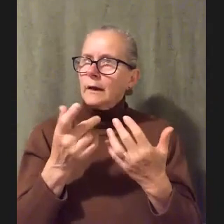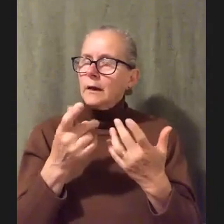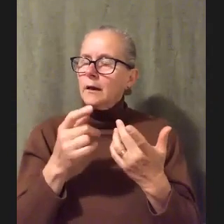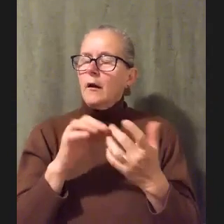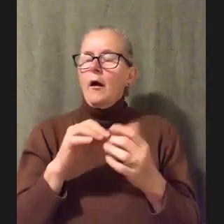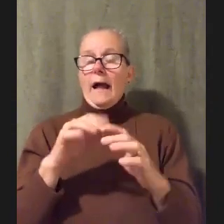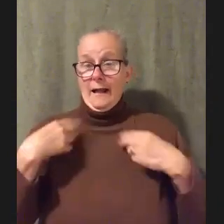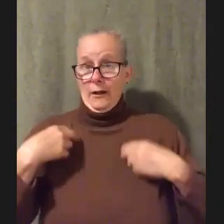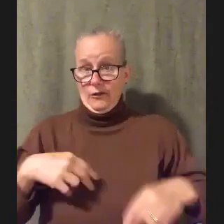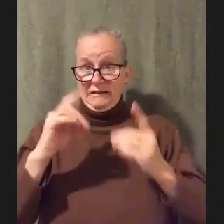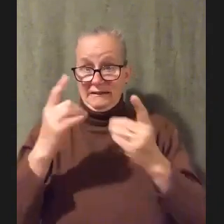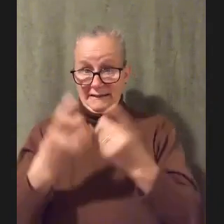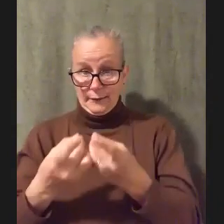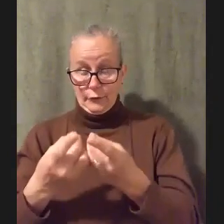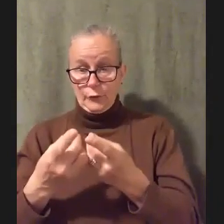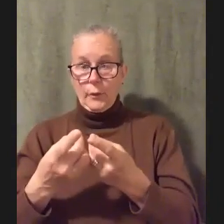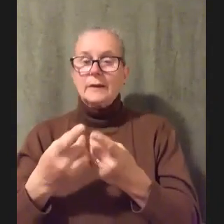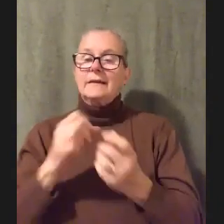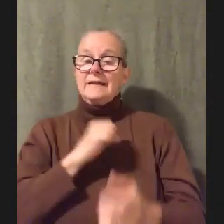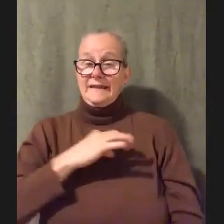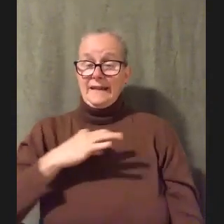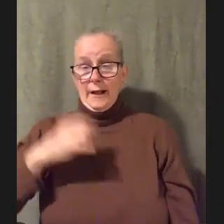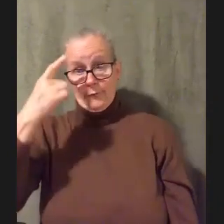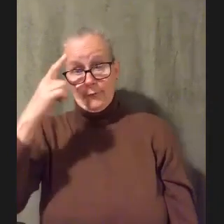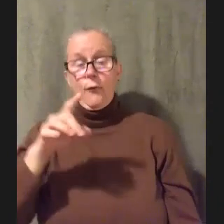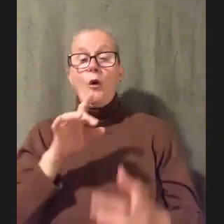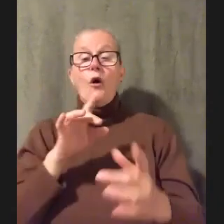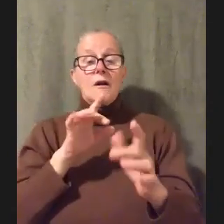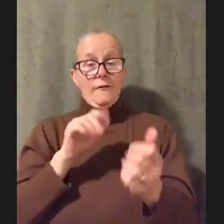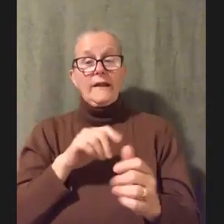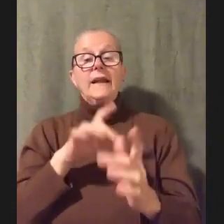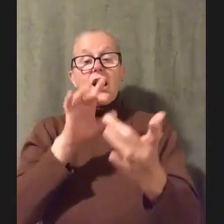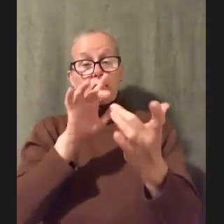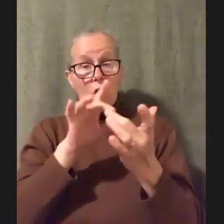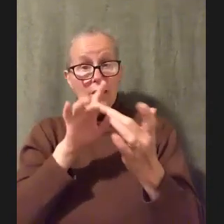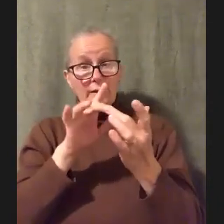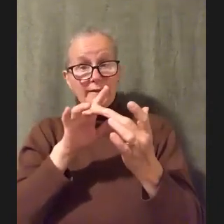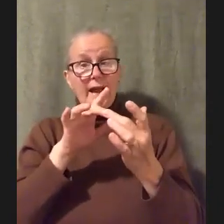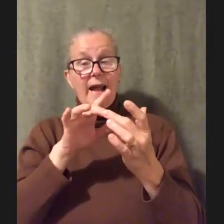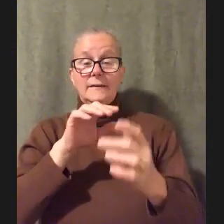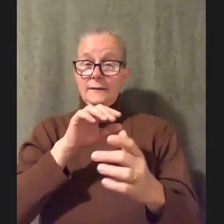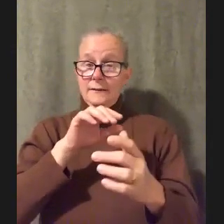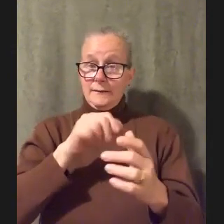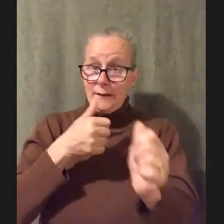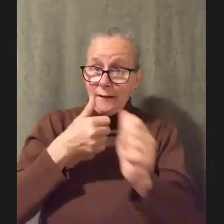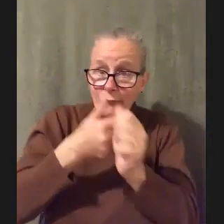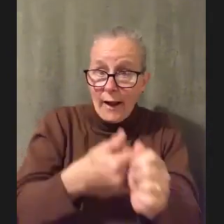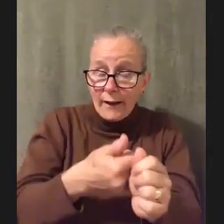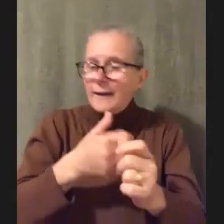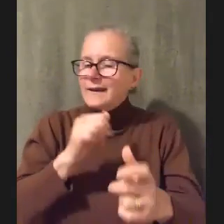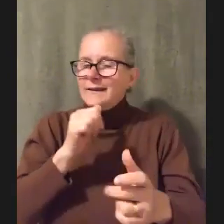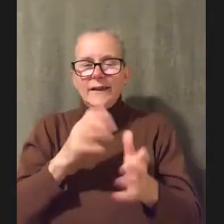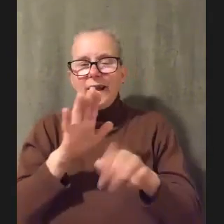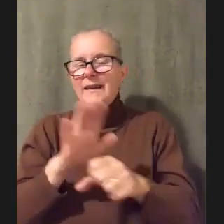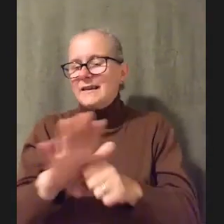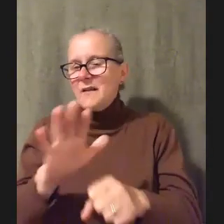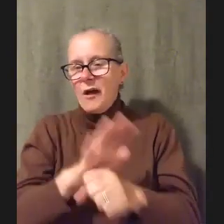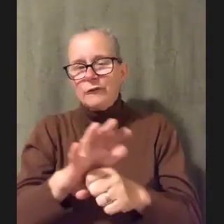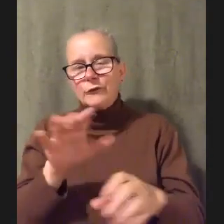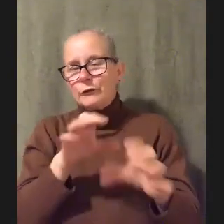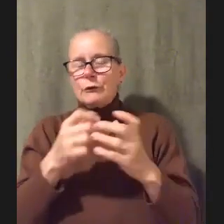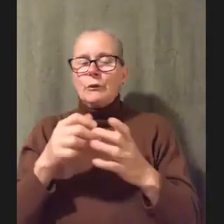district staffing for contact investigations is not enough to do the intense